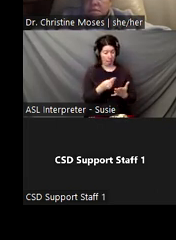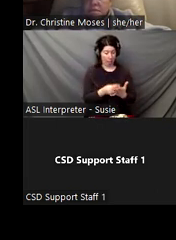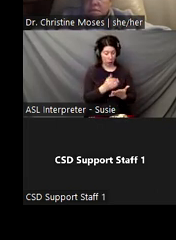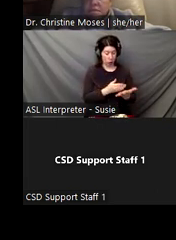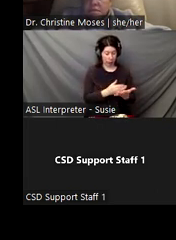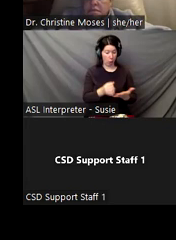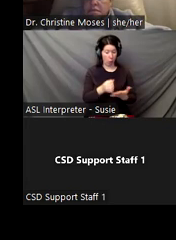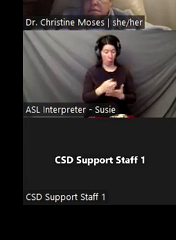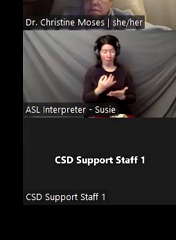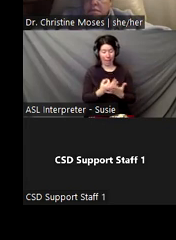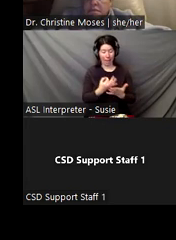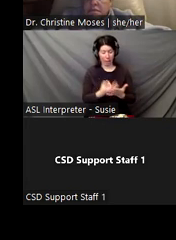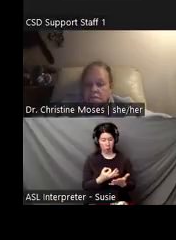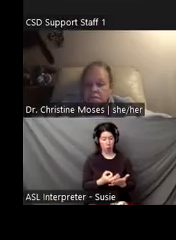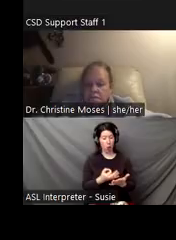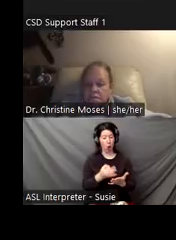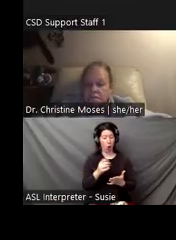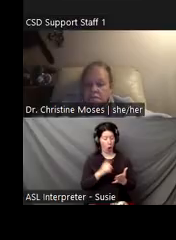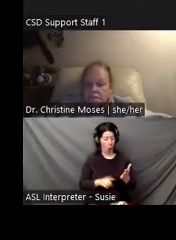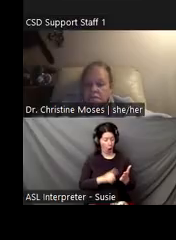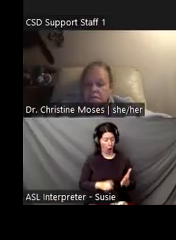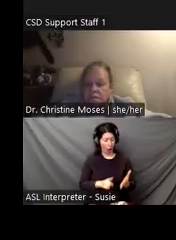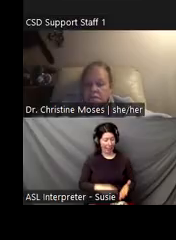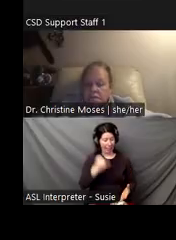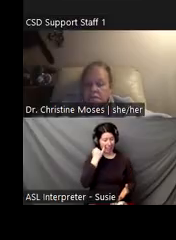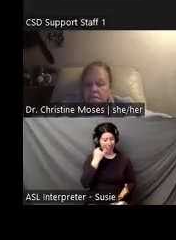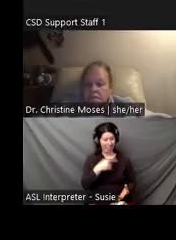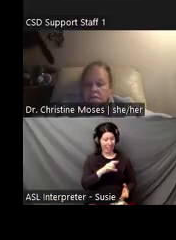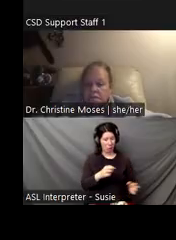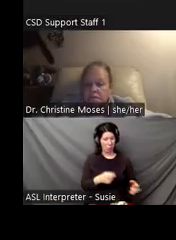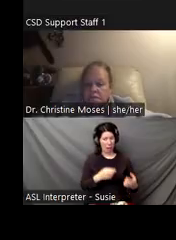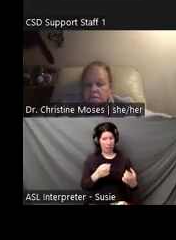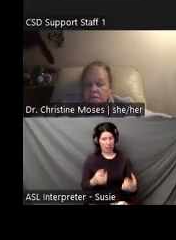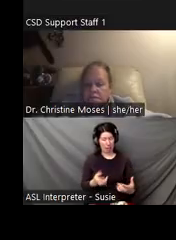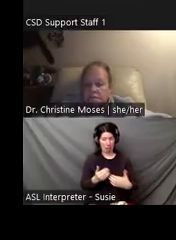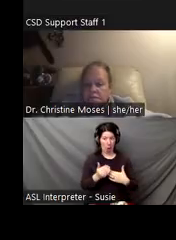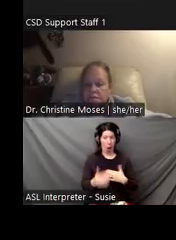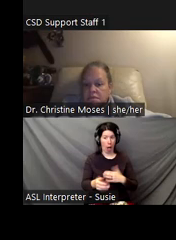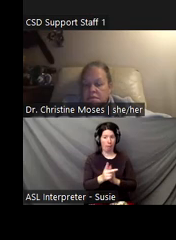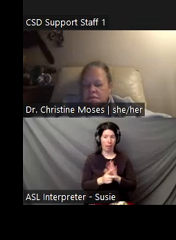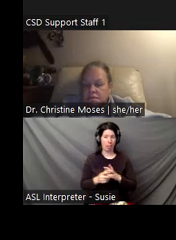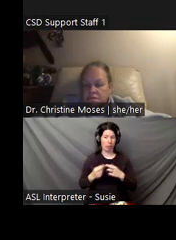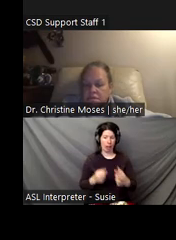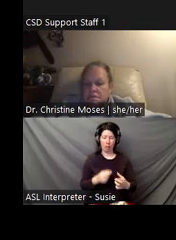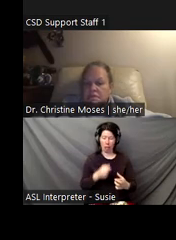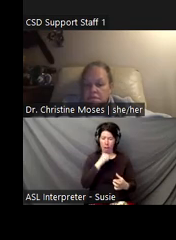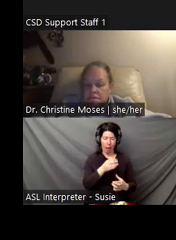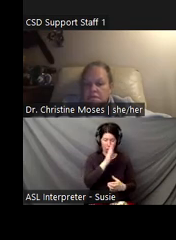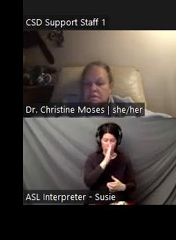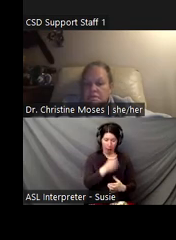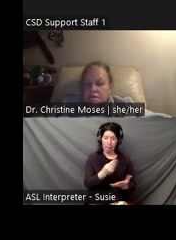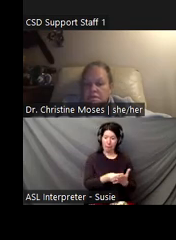that they would have any power to make any recommendations beyond a policy recommendation, not a budgeting